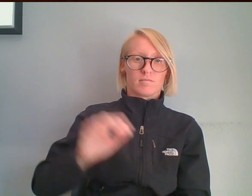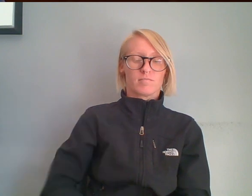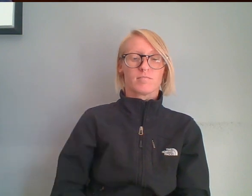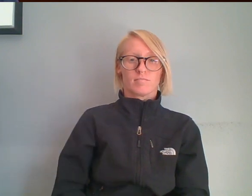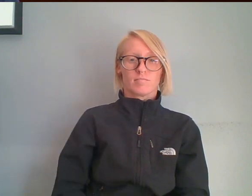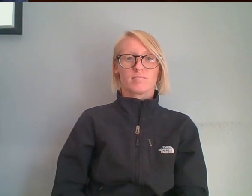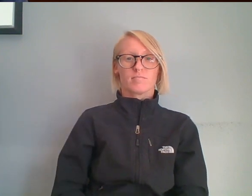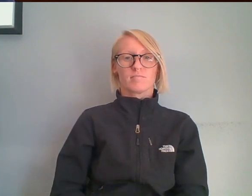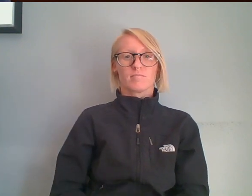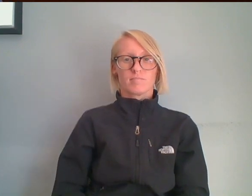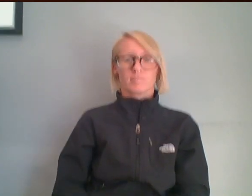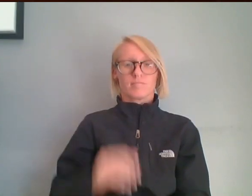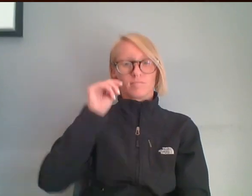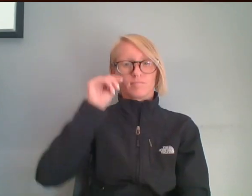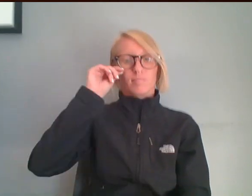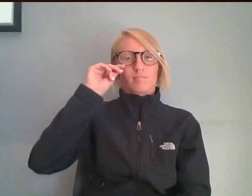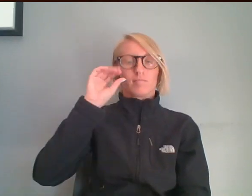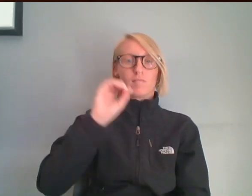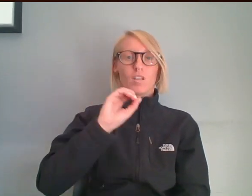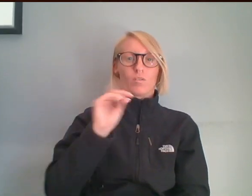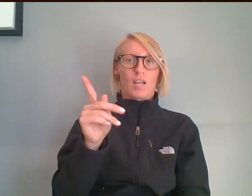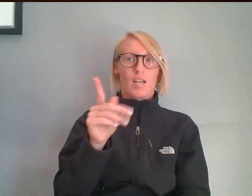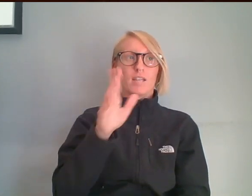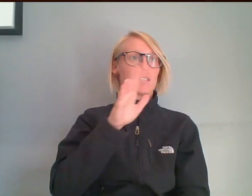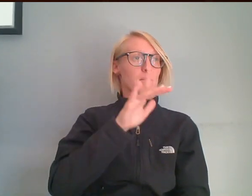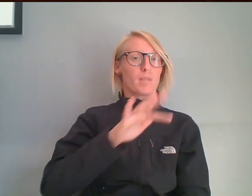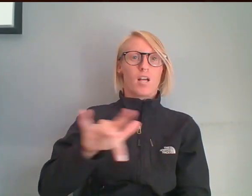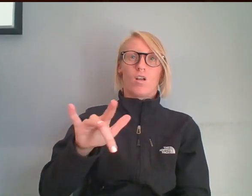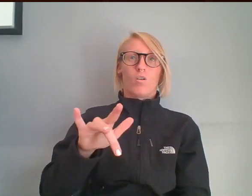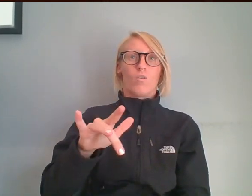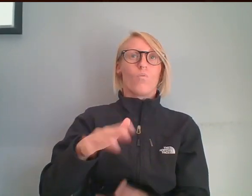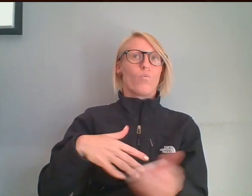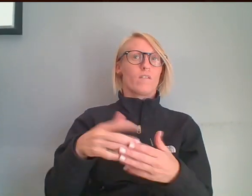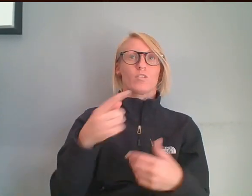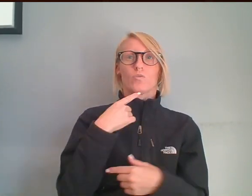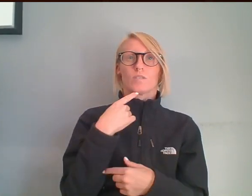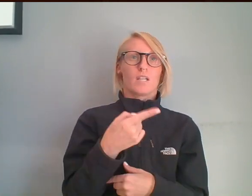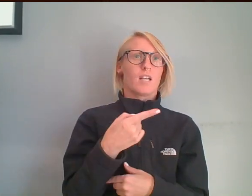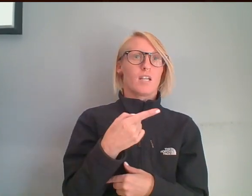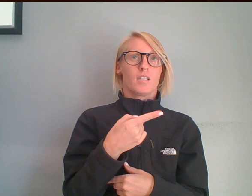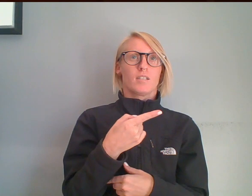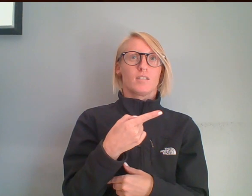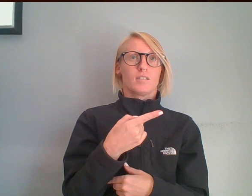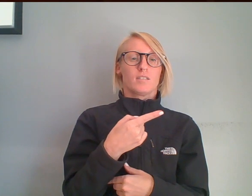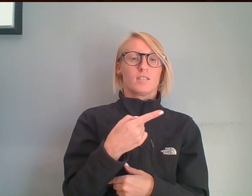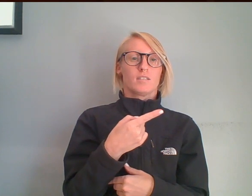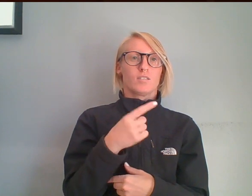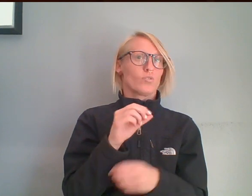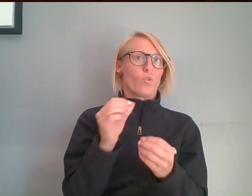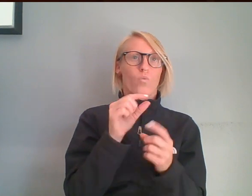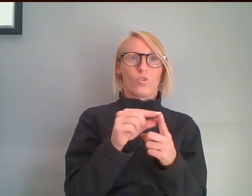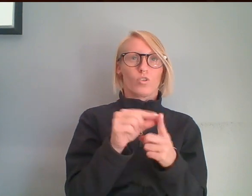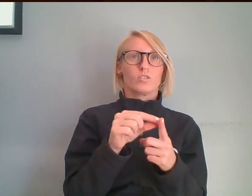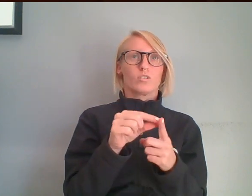Okay? So you're going to spell it. It's okay if you are not a good speller.